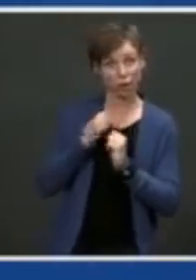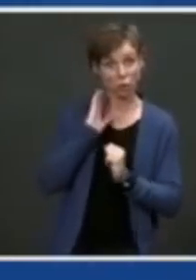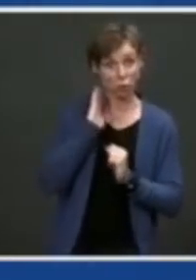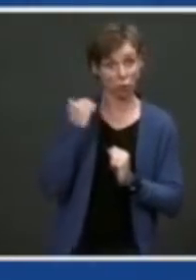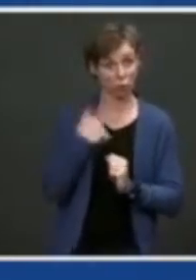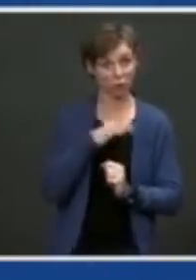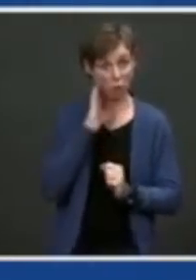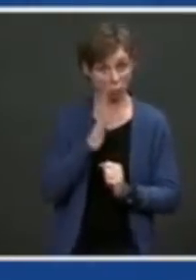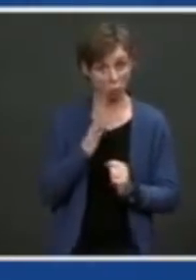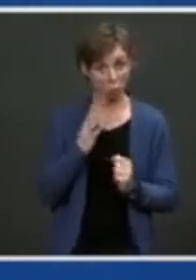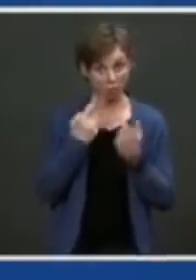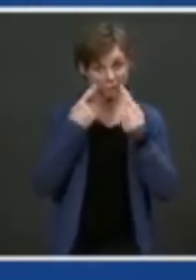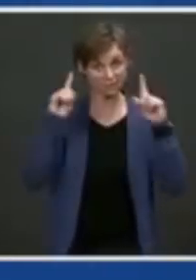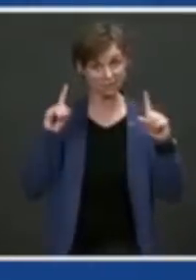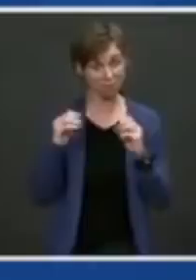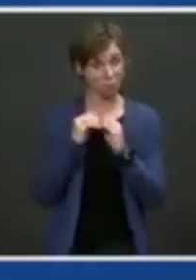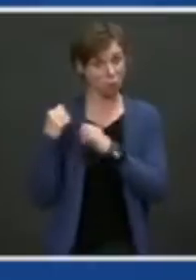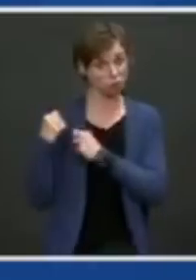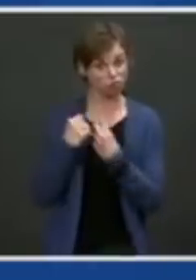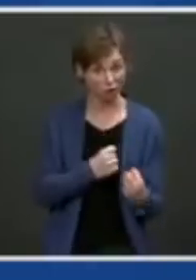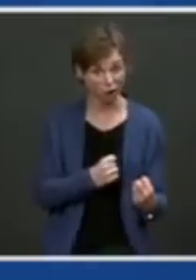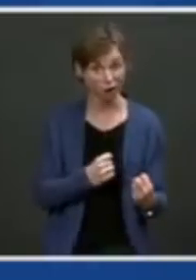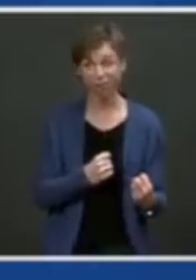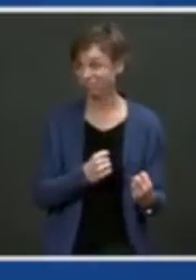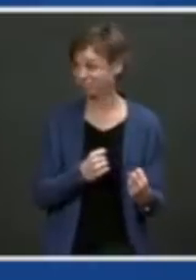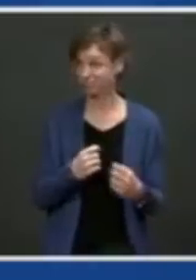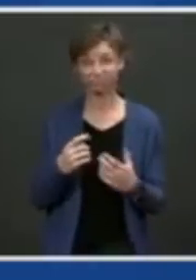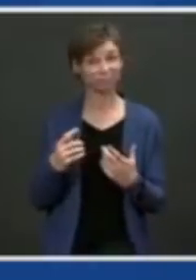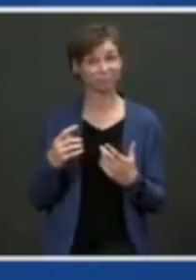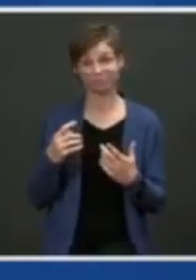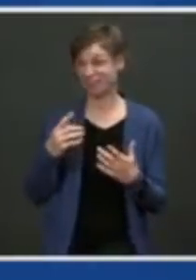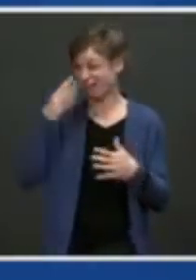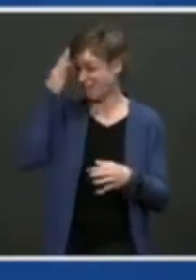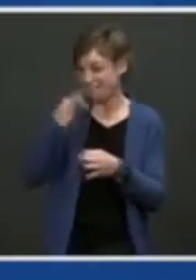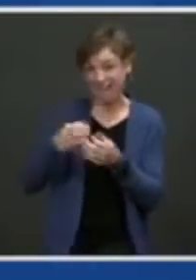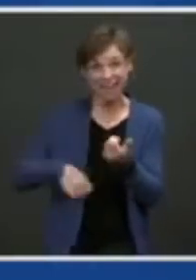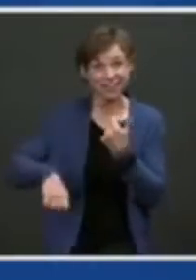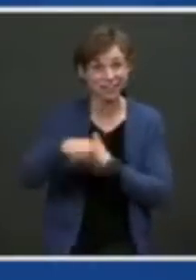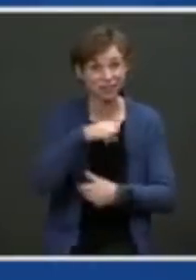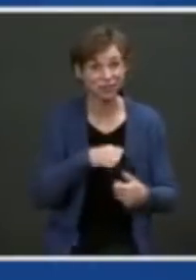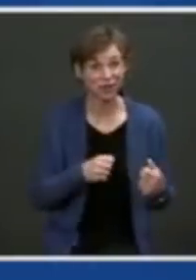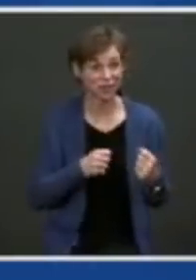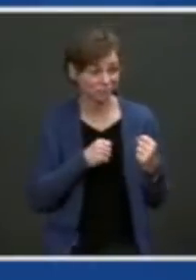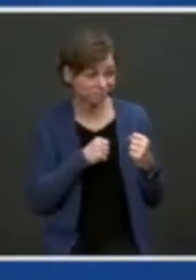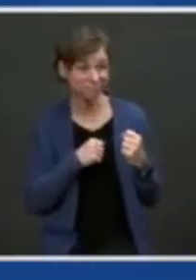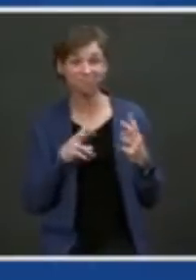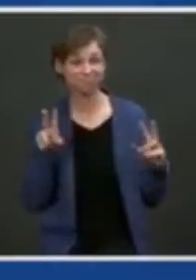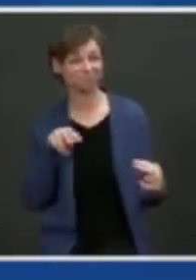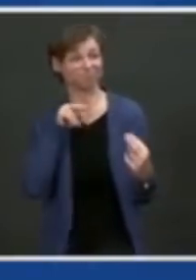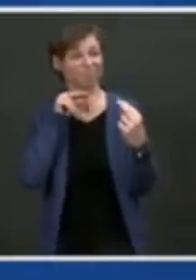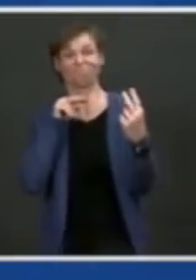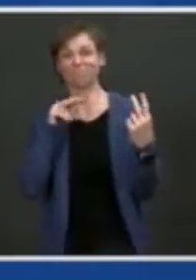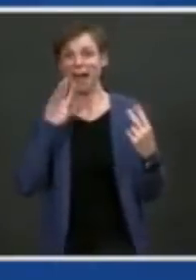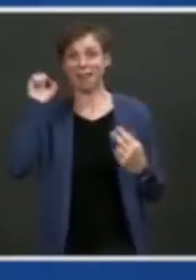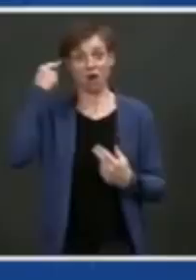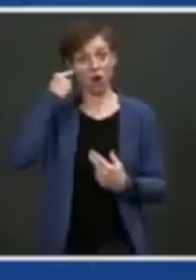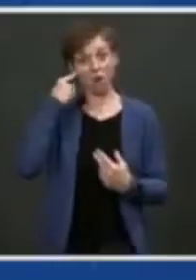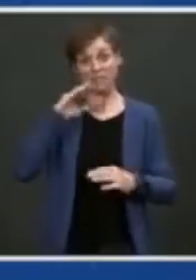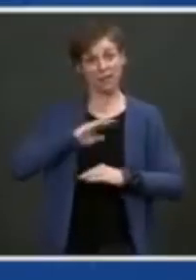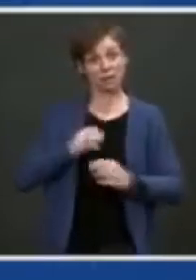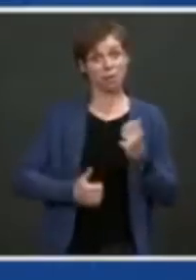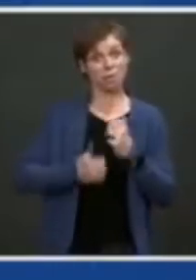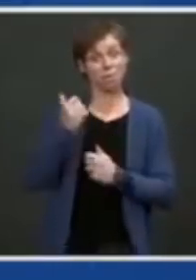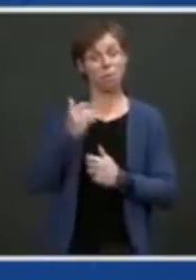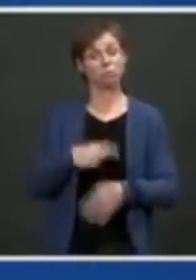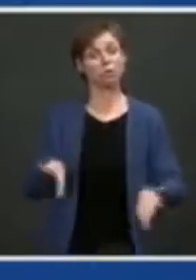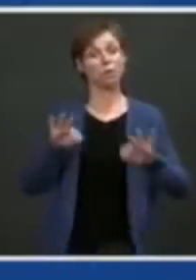stronger, with renewed faith in each other and our government that fulfills its most important function, protecting the